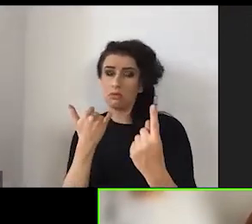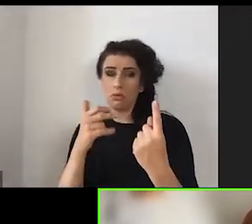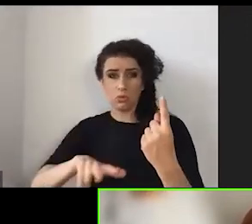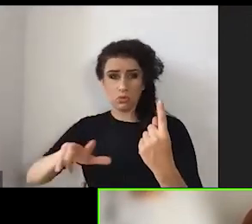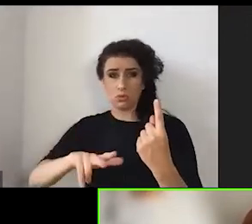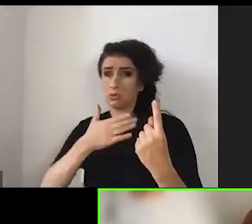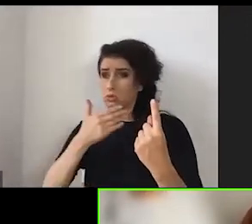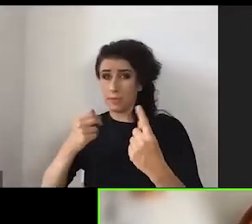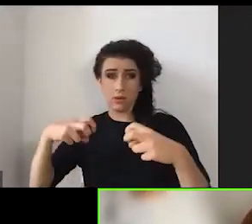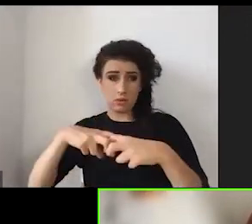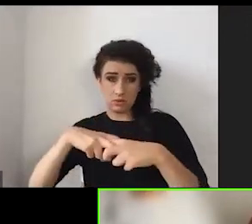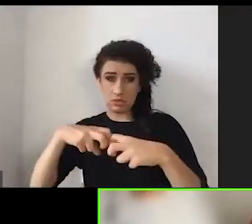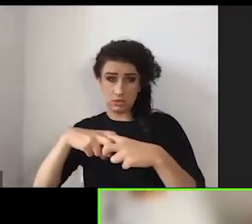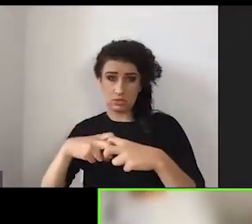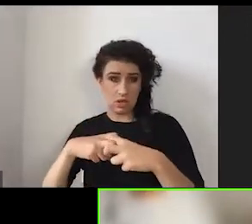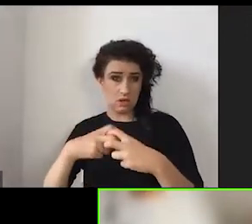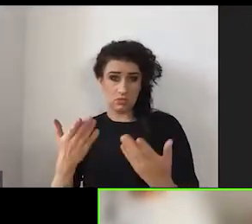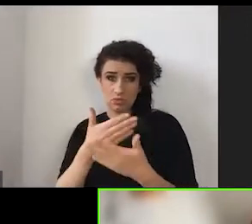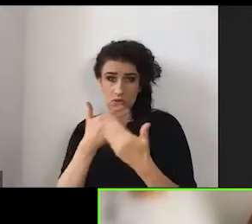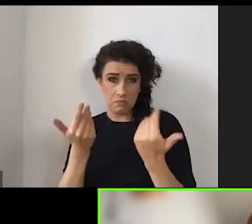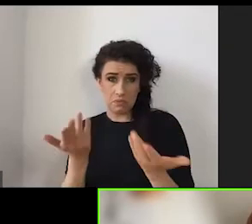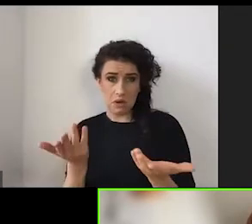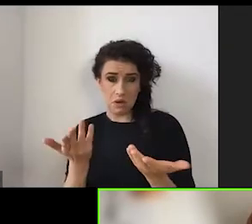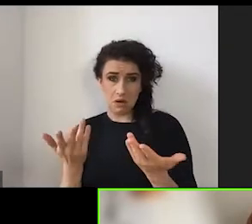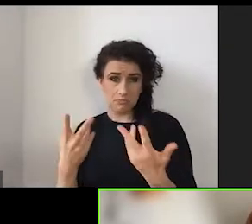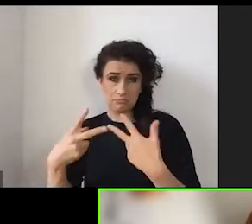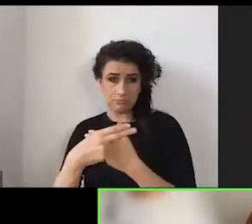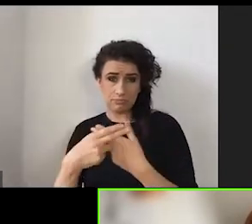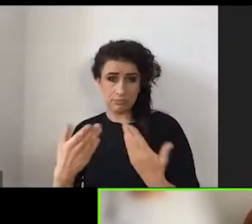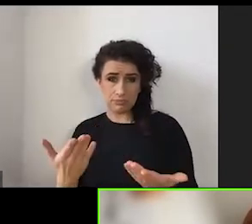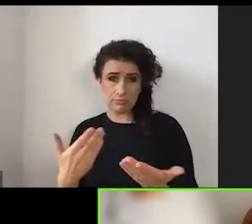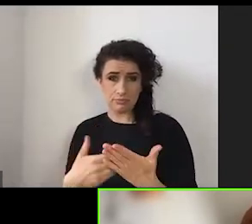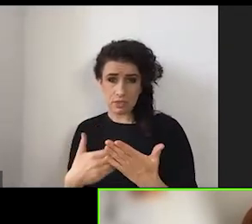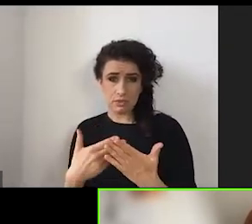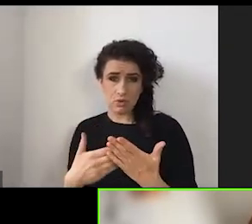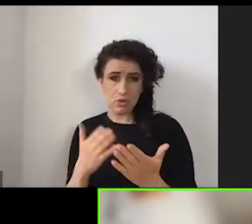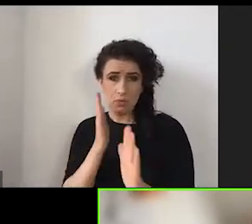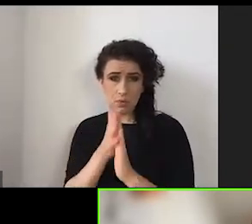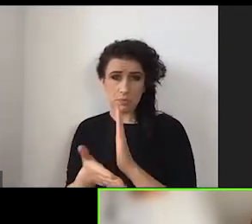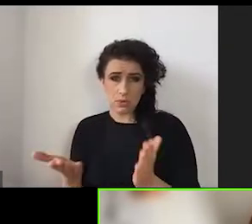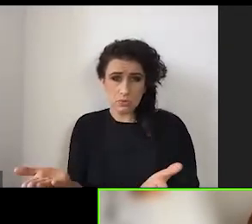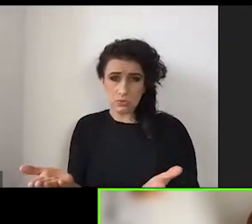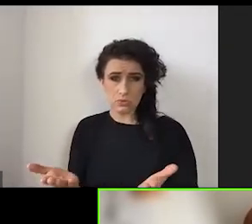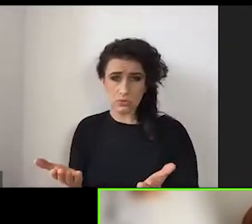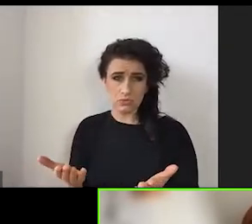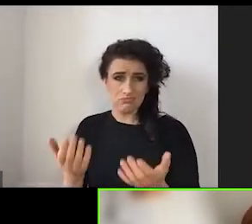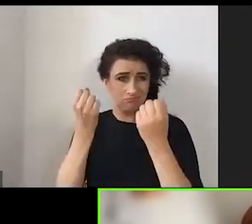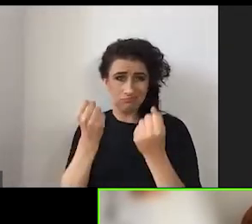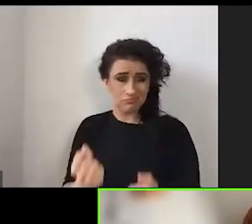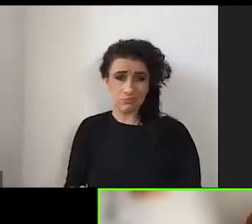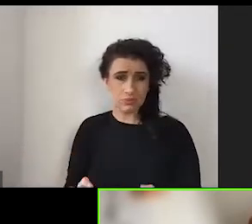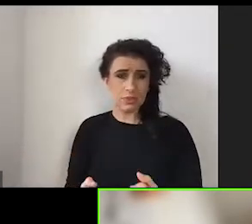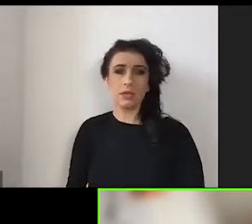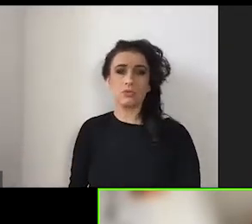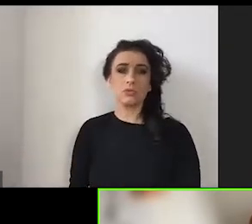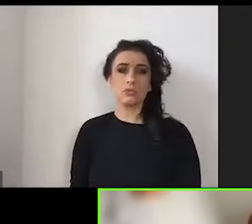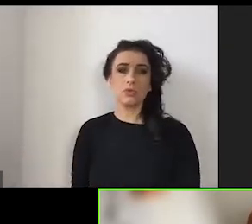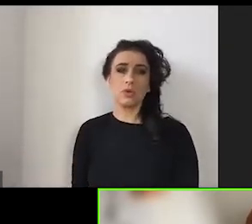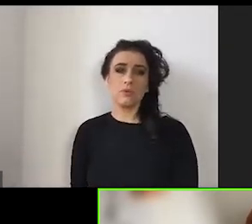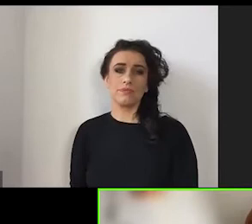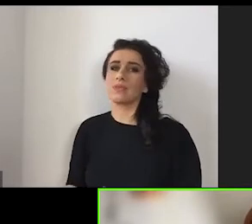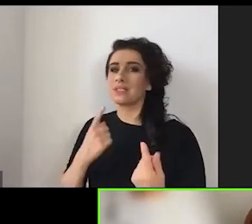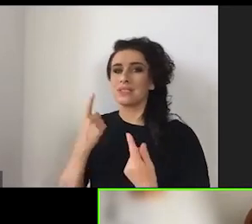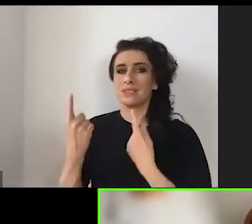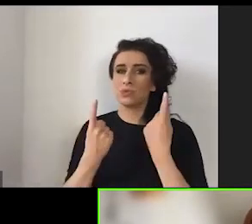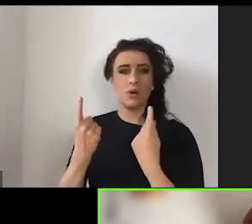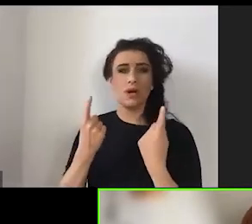go just sometimes. So you just continue because normally parents choose the boy rather than the girl, or the boys that are